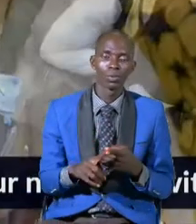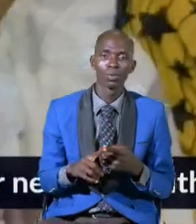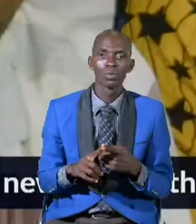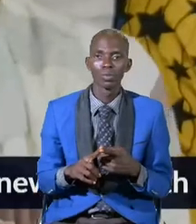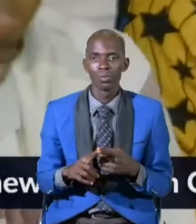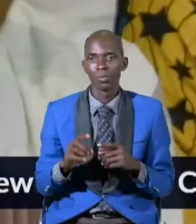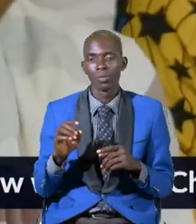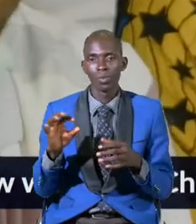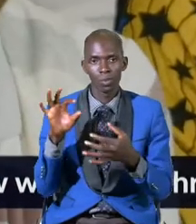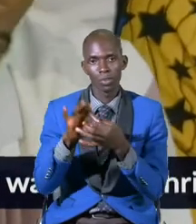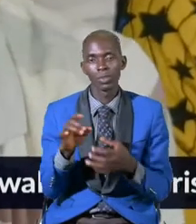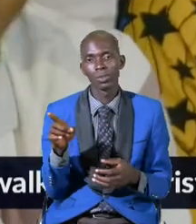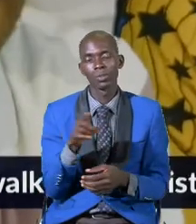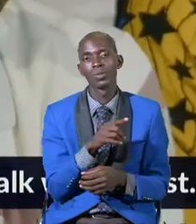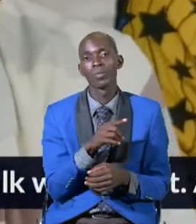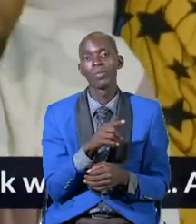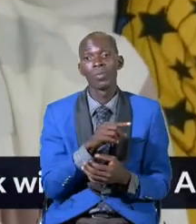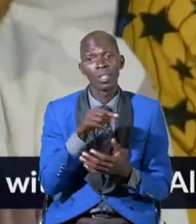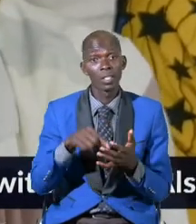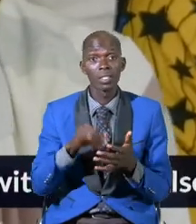This is the night you have been waiting for.